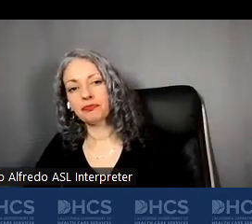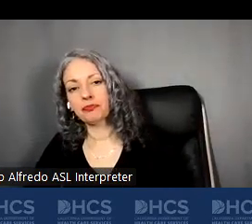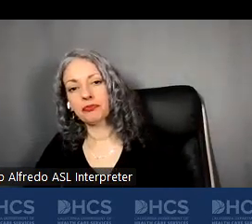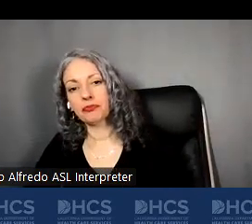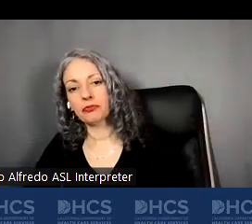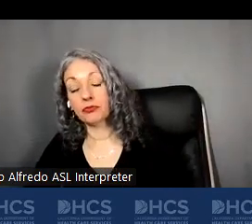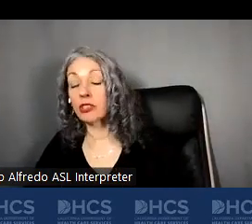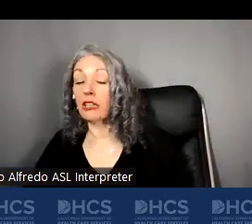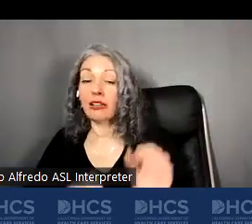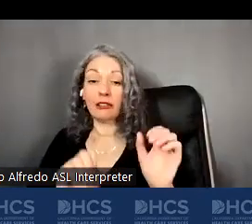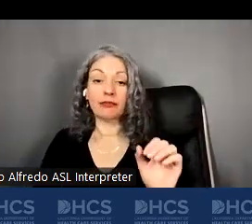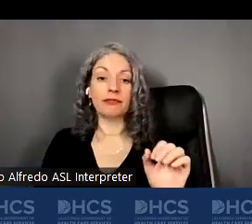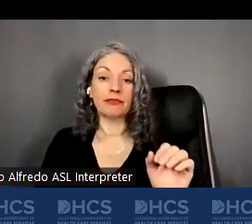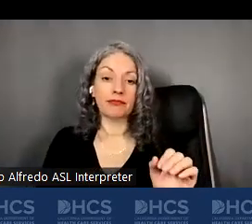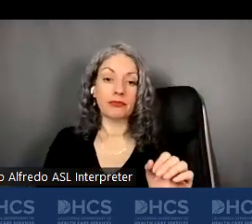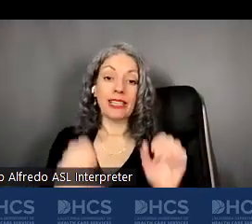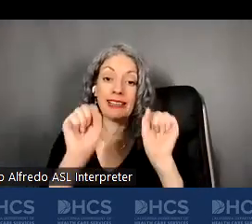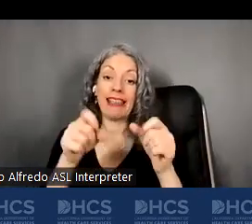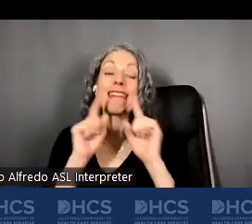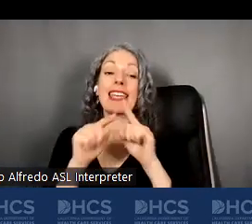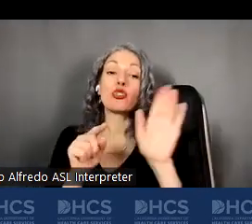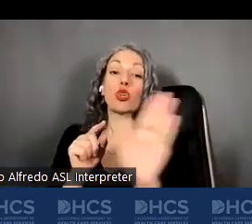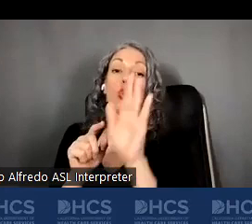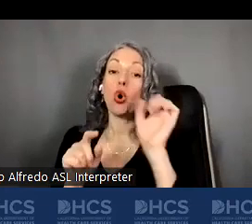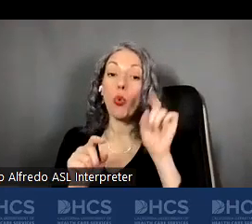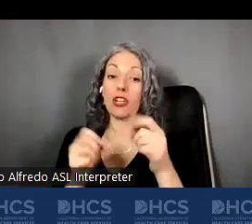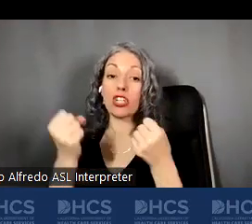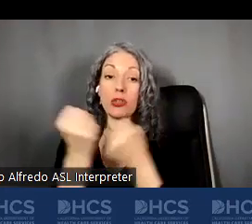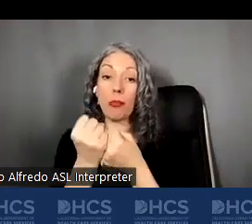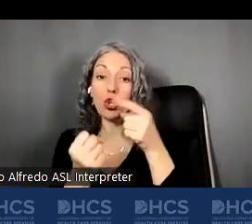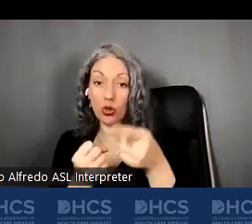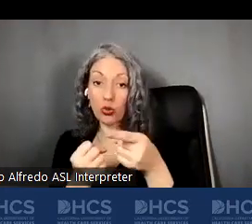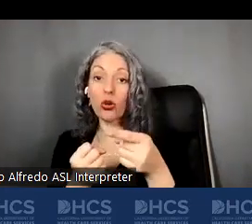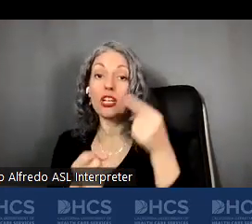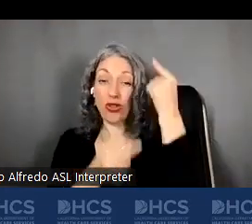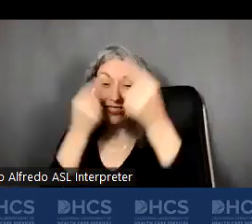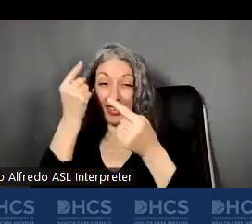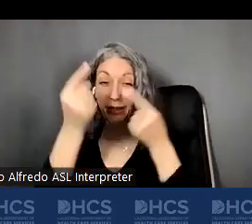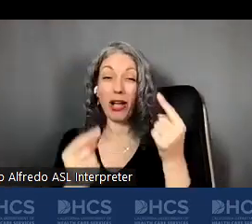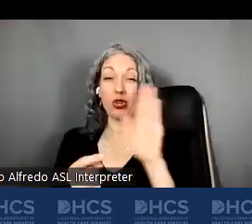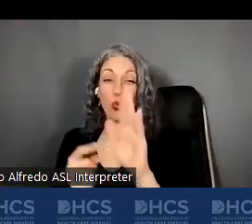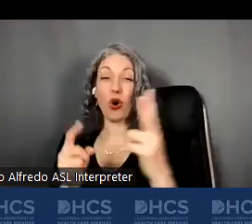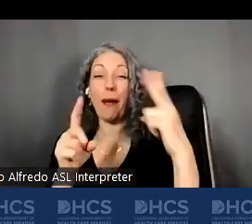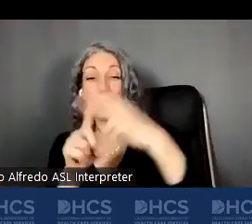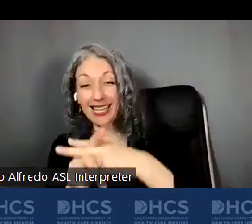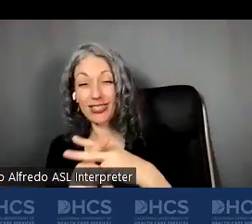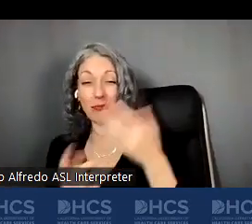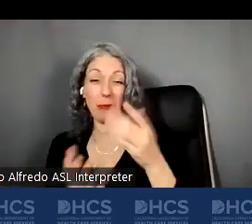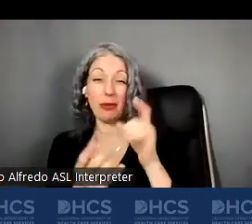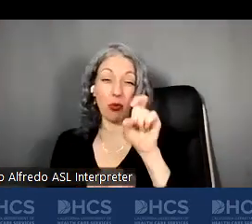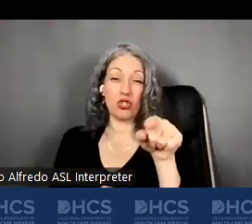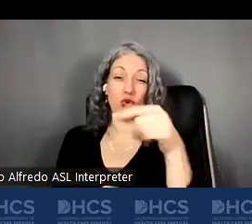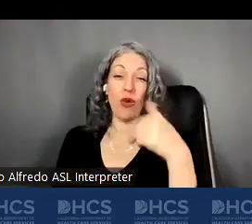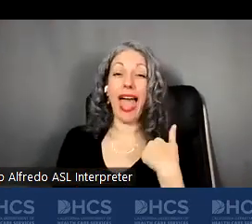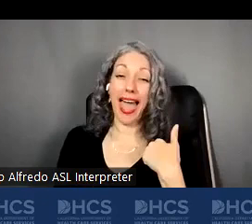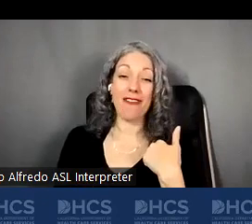available to answer questions and also to support you as you're thinking about your application, questions you have, and even through